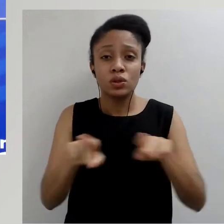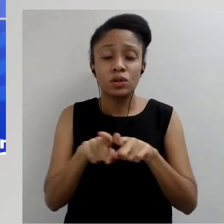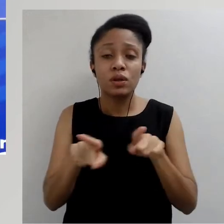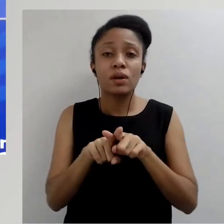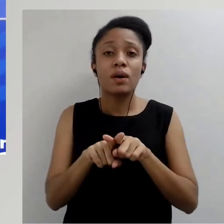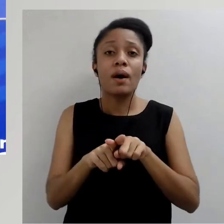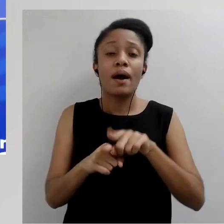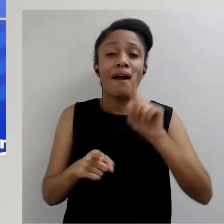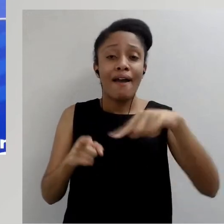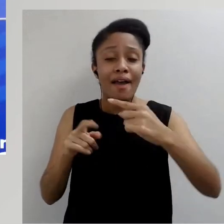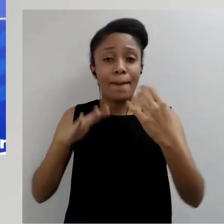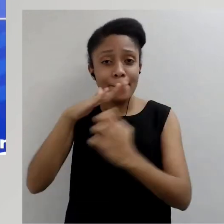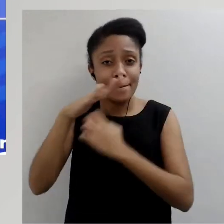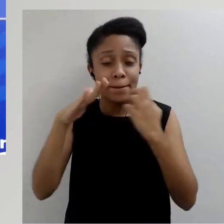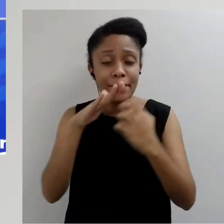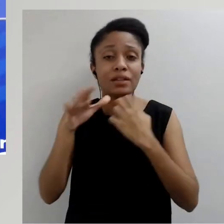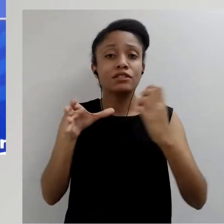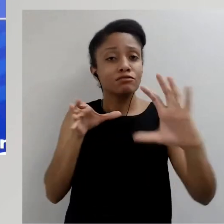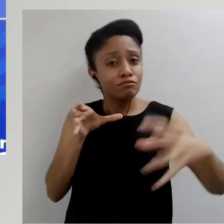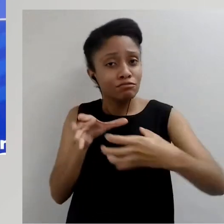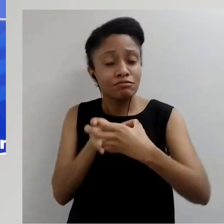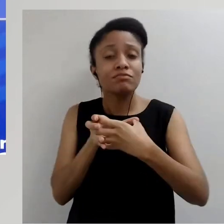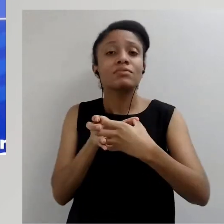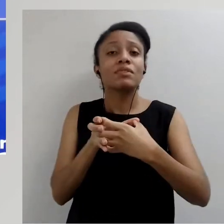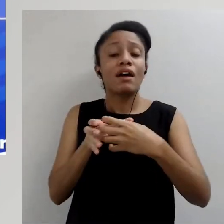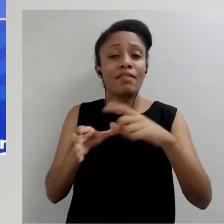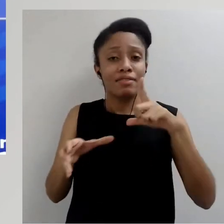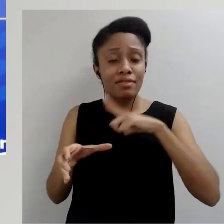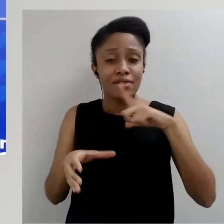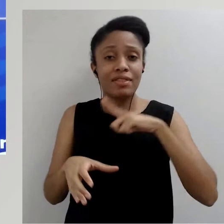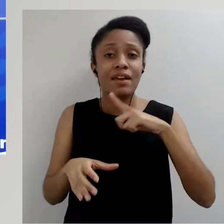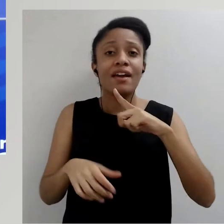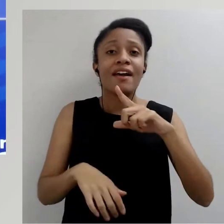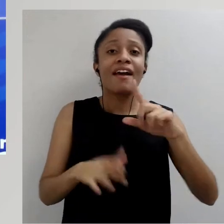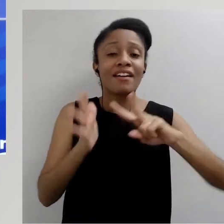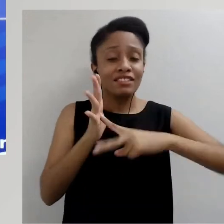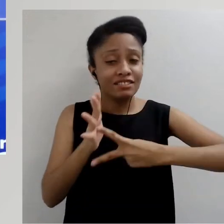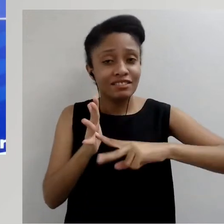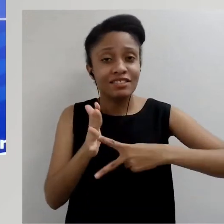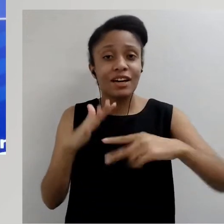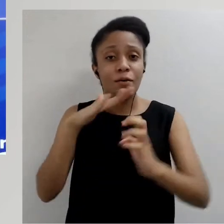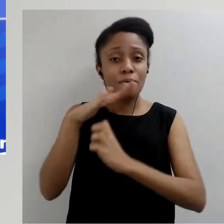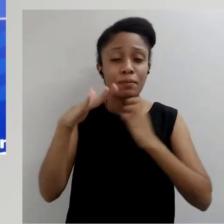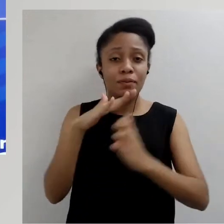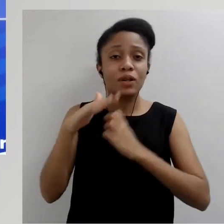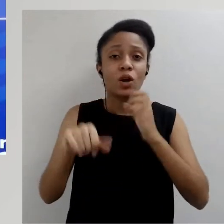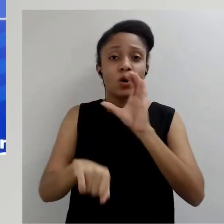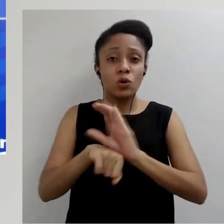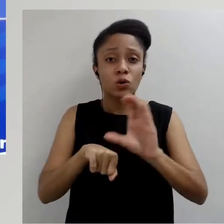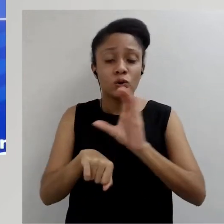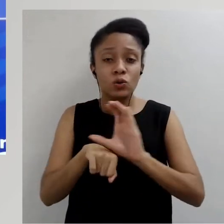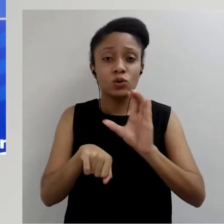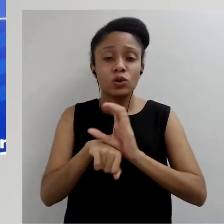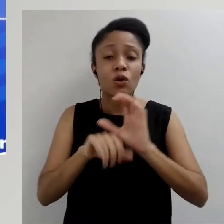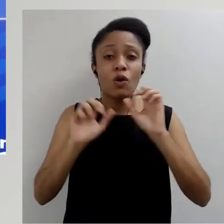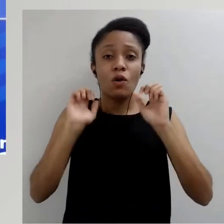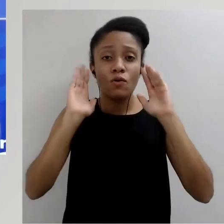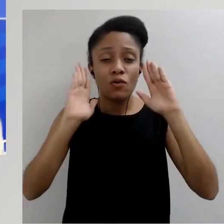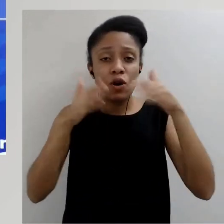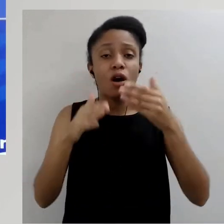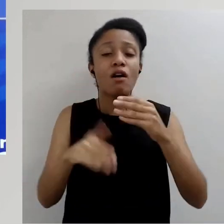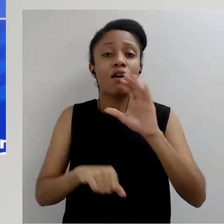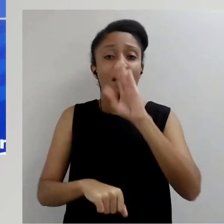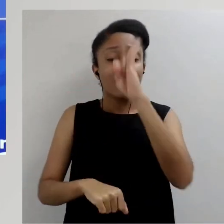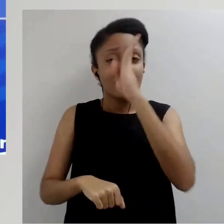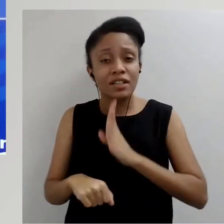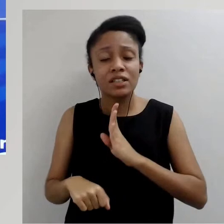year a course for the companies that are associated with the market about digital marketing. And will also